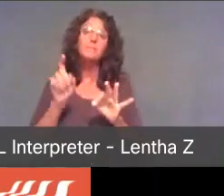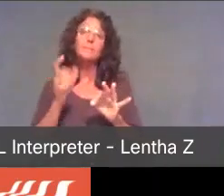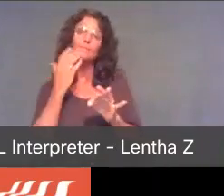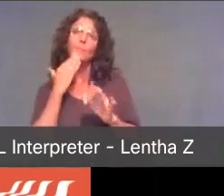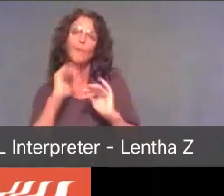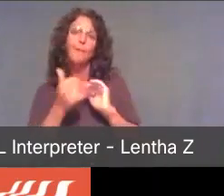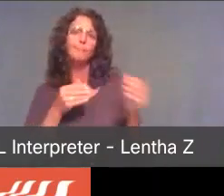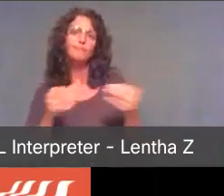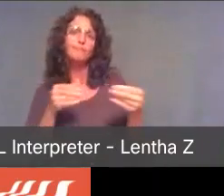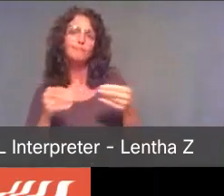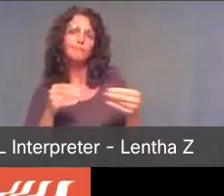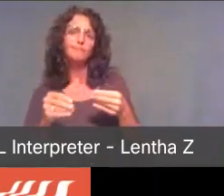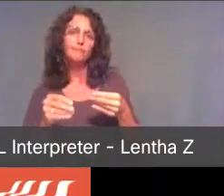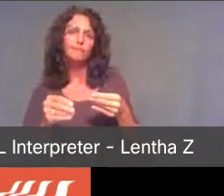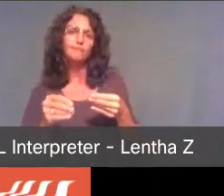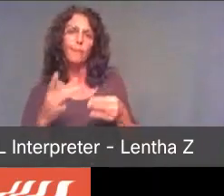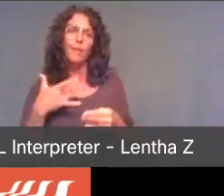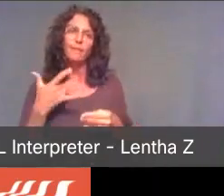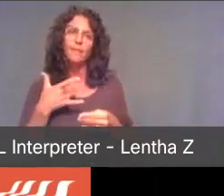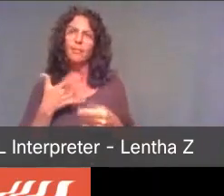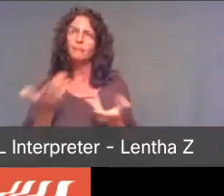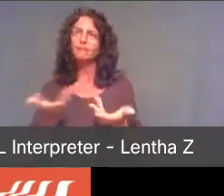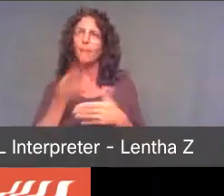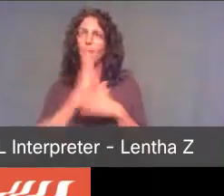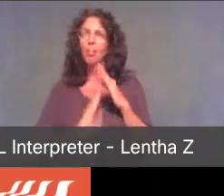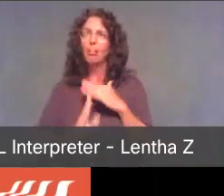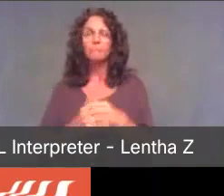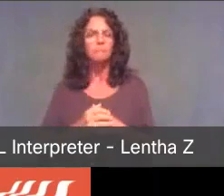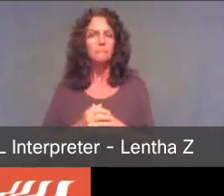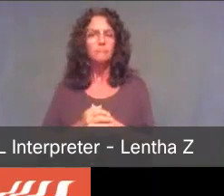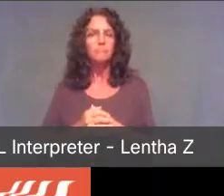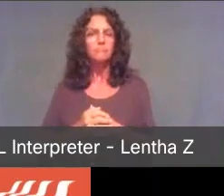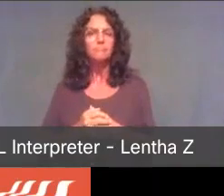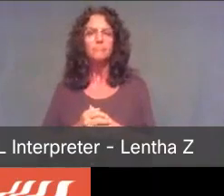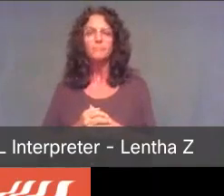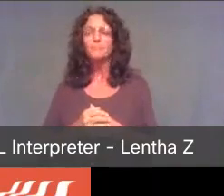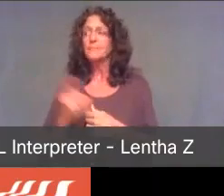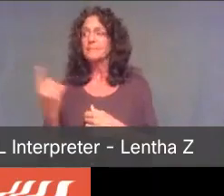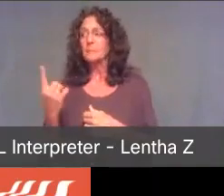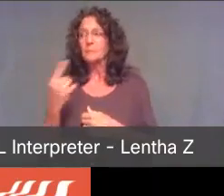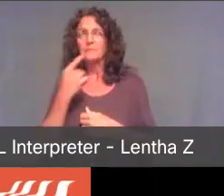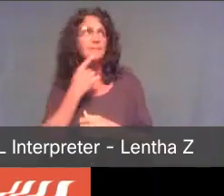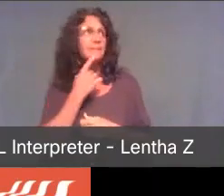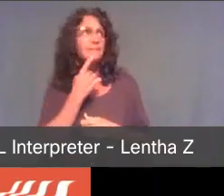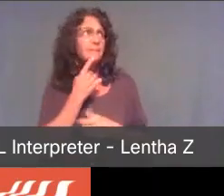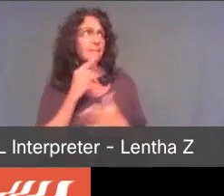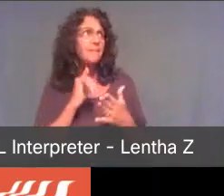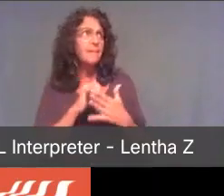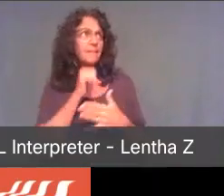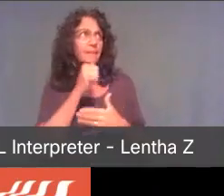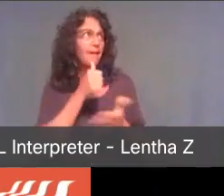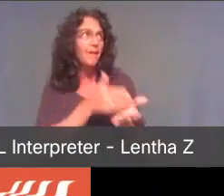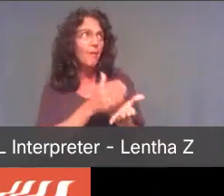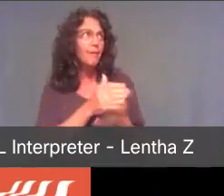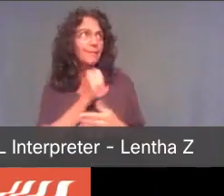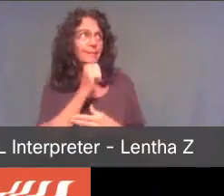that humility to accept when someone says, you know, well, that's not okay, or that was offensive, or that, you know, is